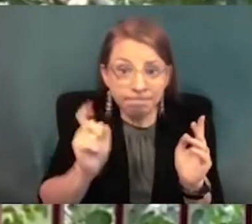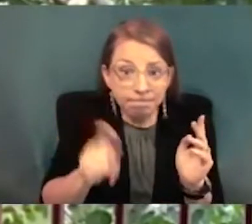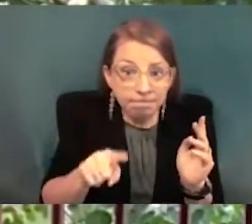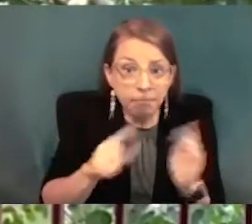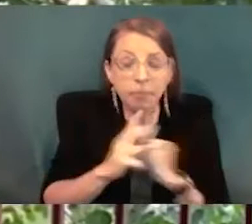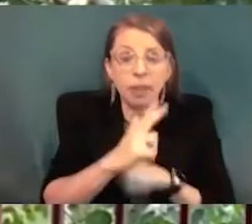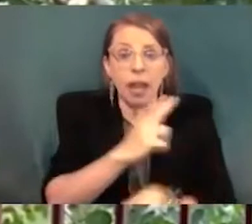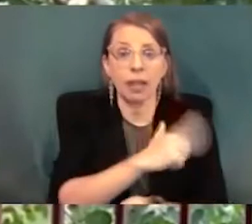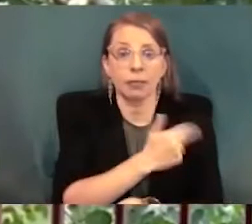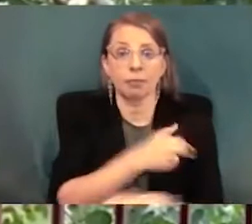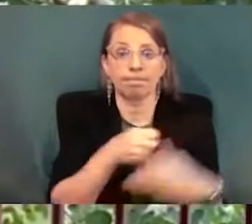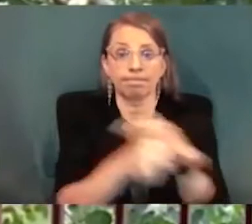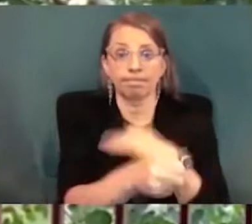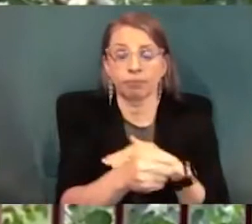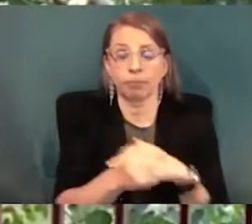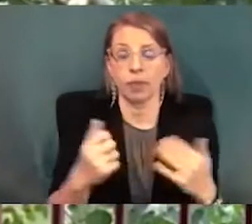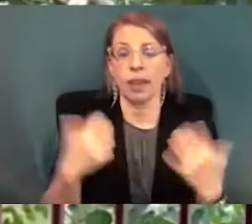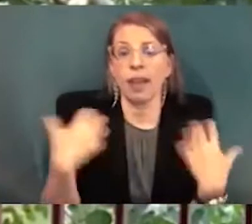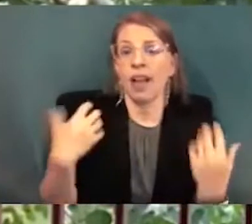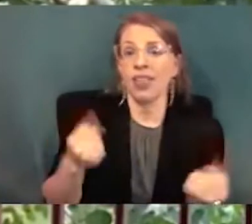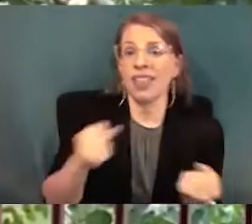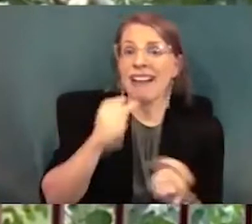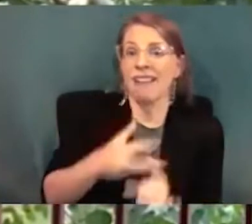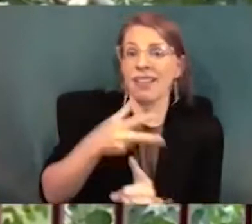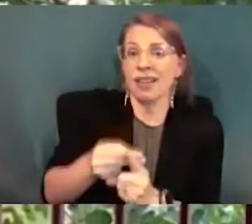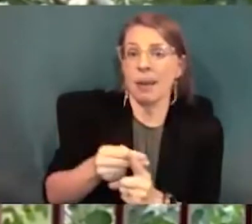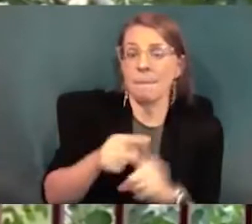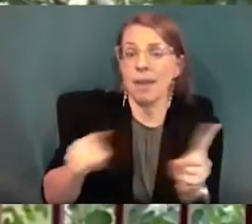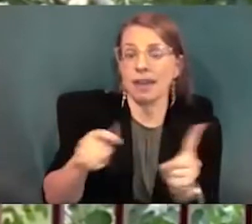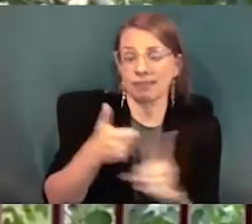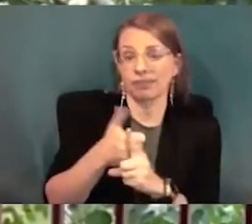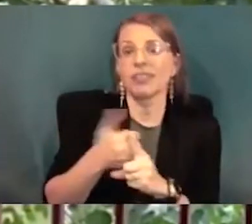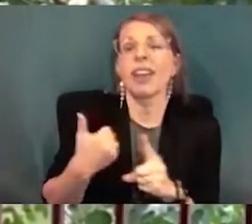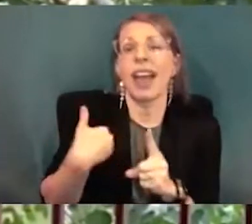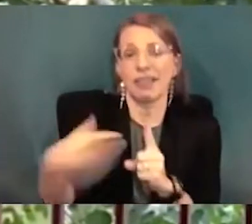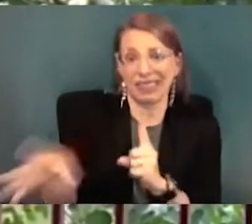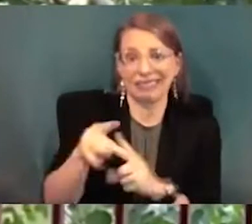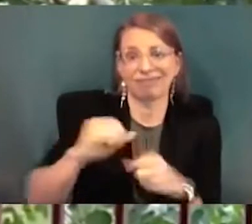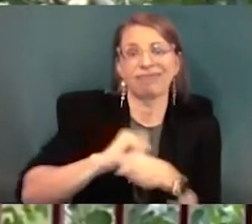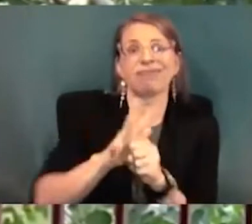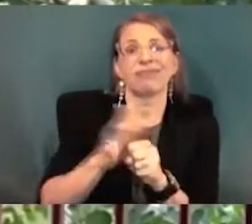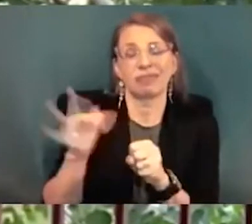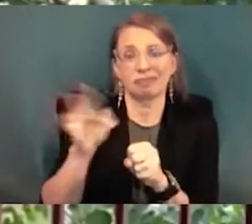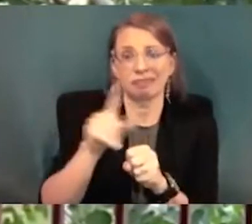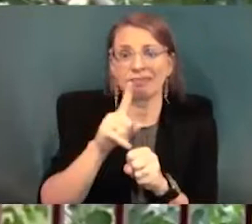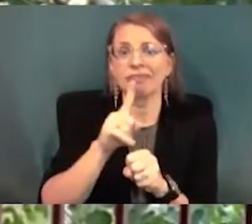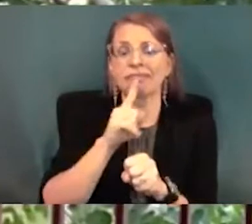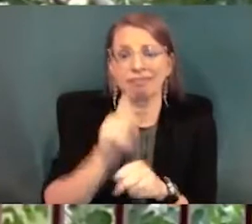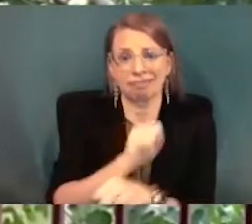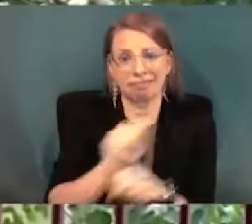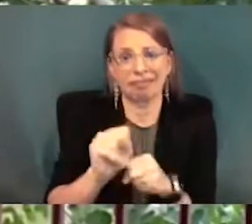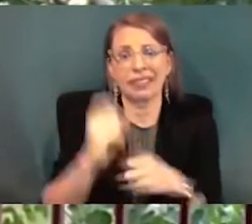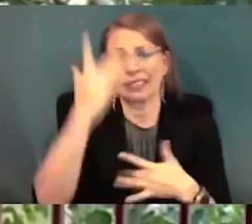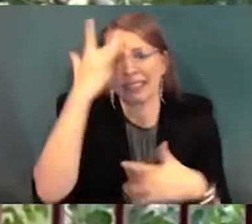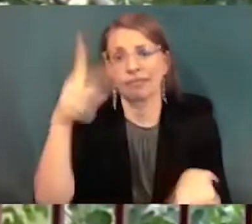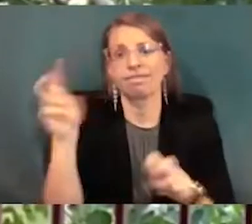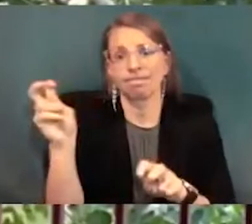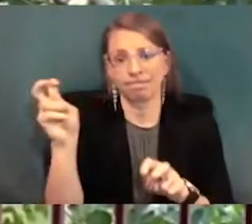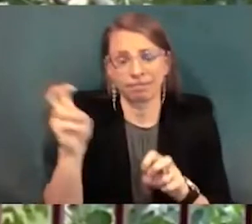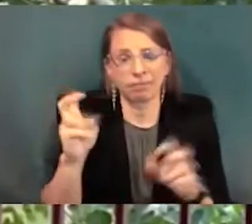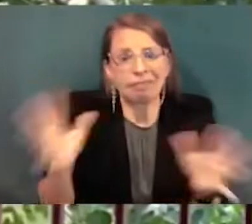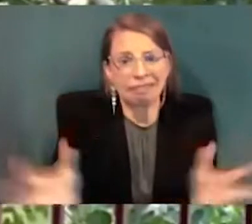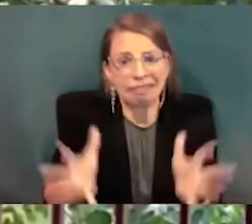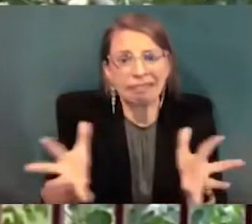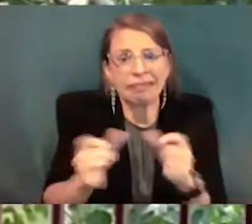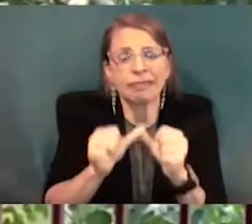otherwise healthy, unvaccinated, but there because they have COVID-19 and pretty sick. And so really, we need to continue these vaccinations. These